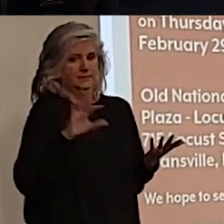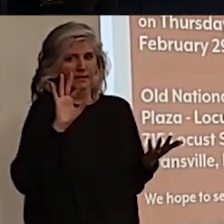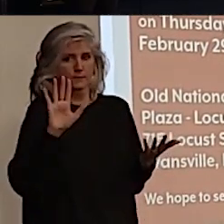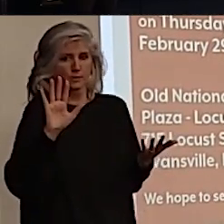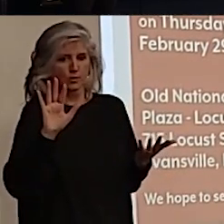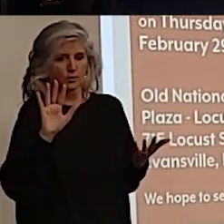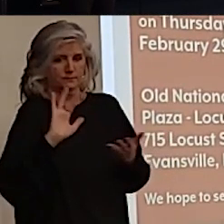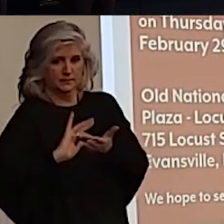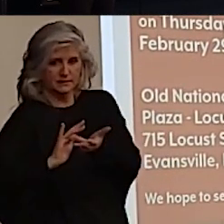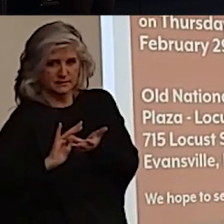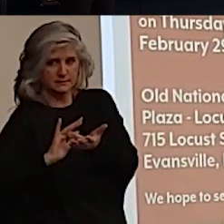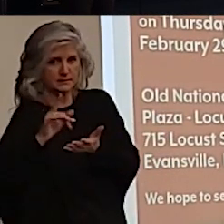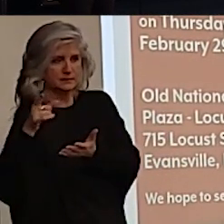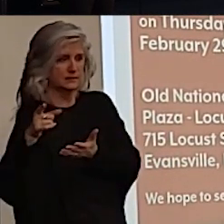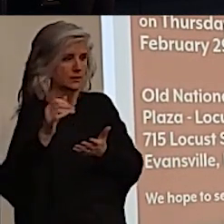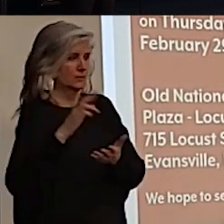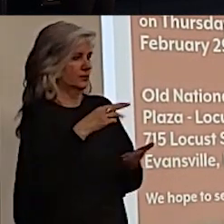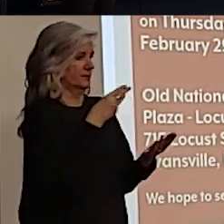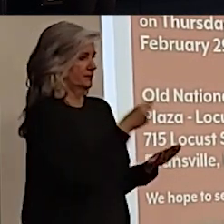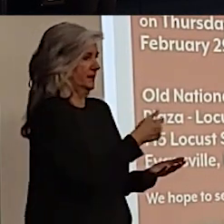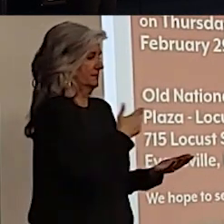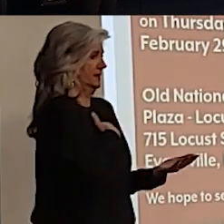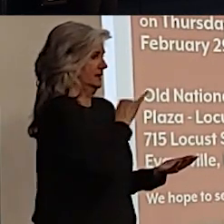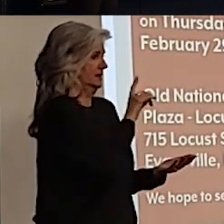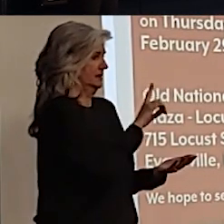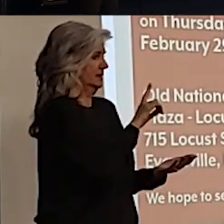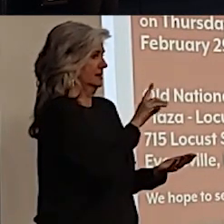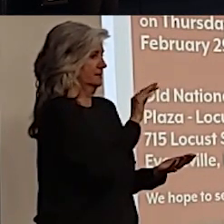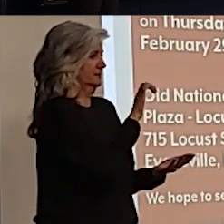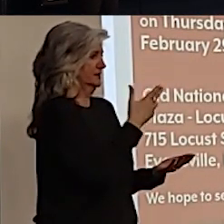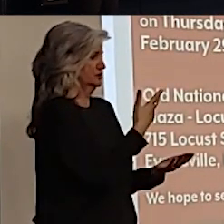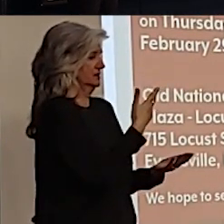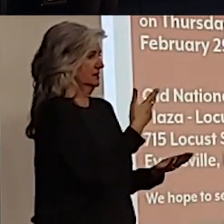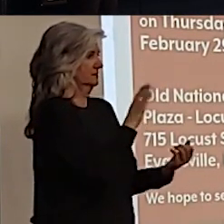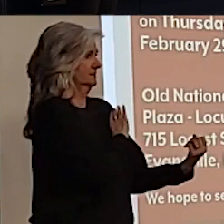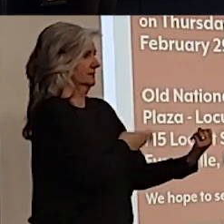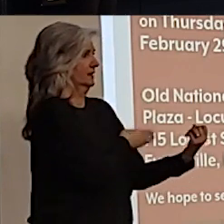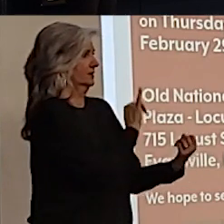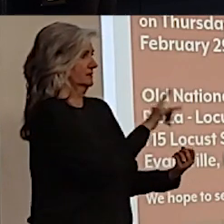prescription or am I paying my Indiana Michigan power bill?